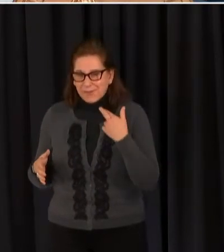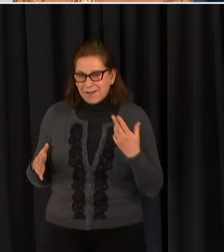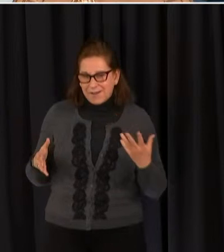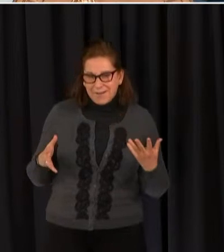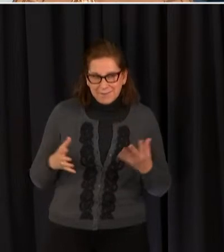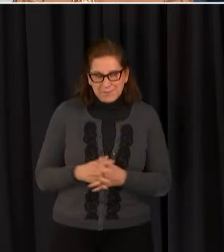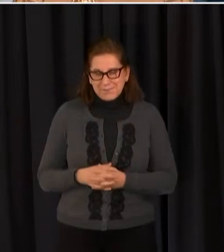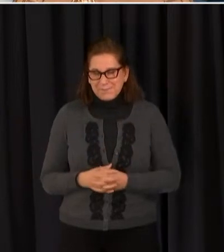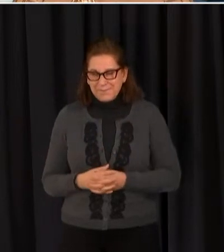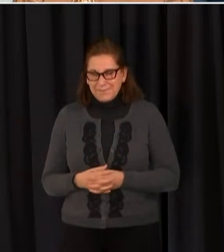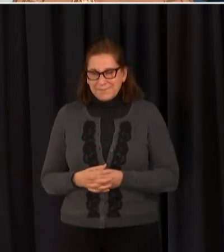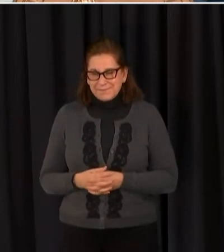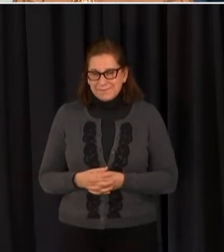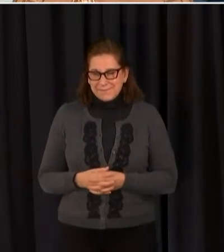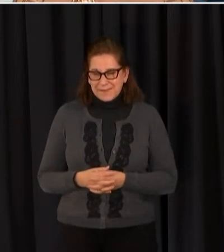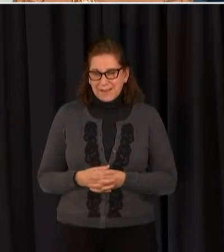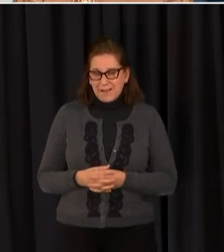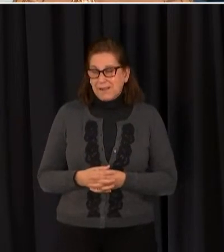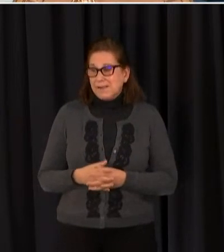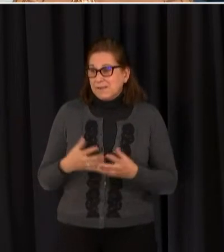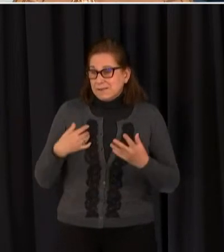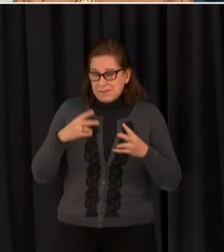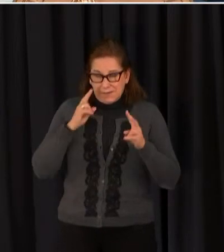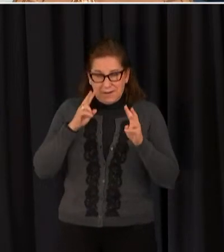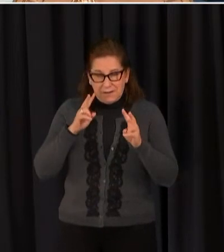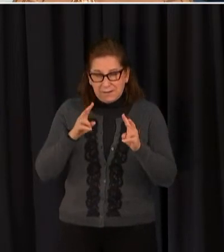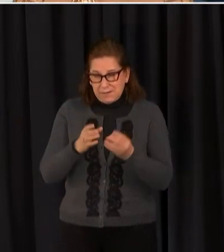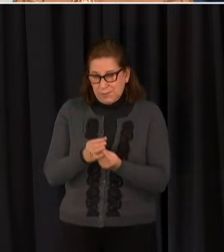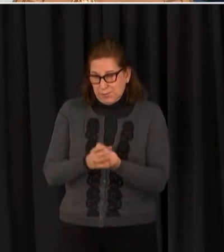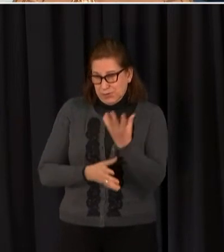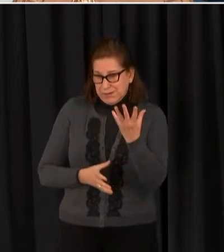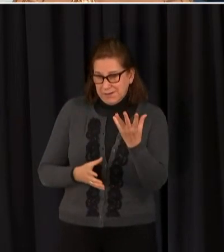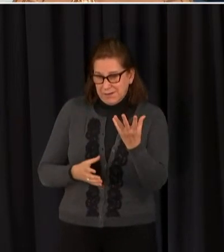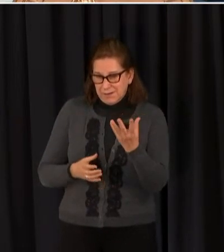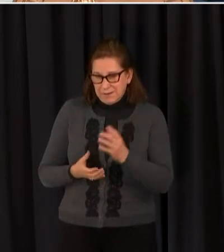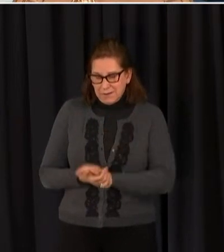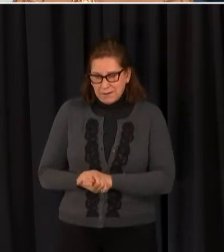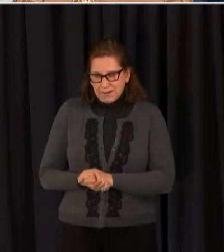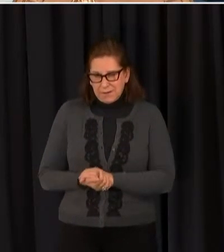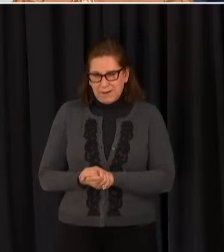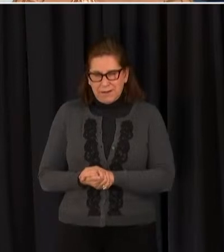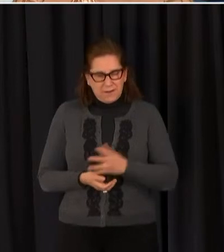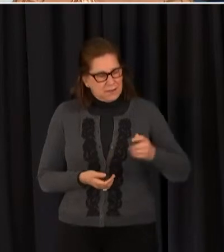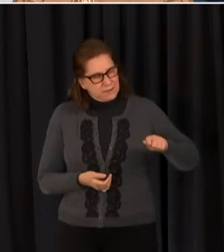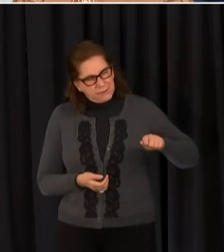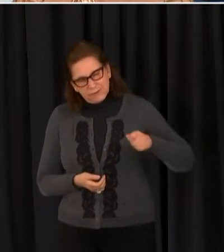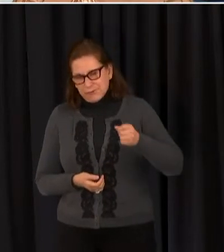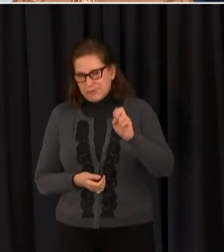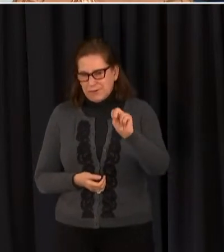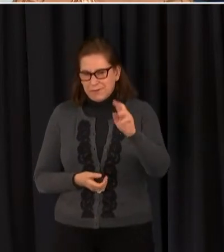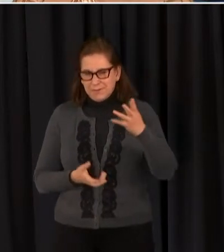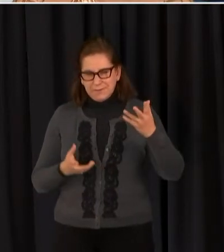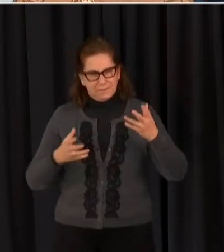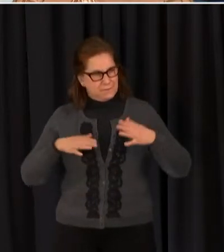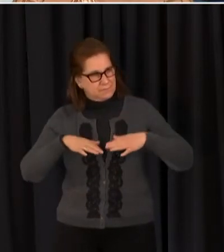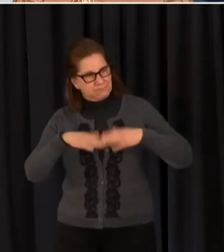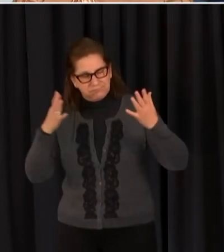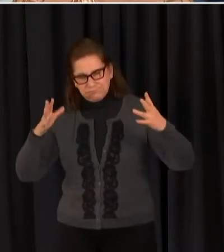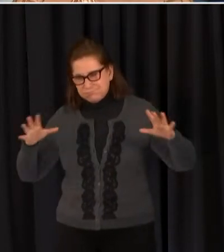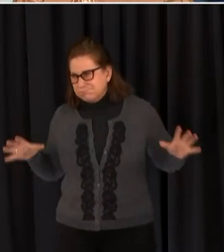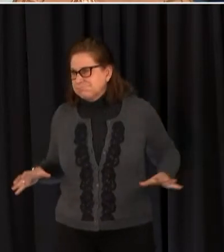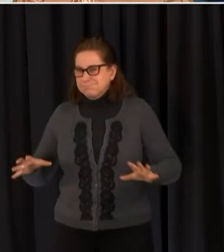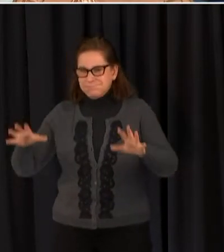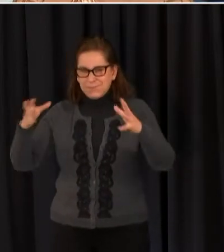we look forward throughout the spring to turning on activity. What we're able to turn on